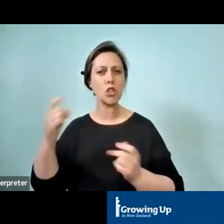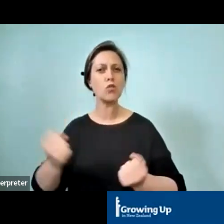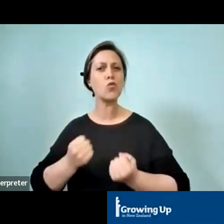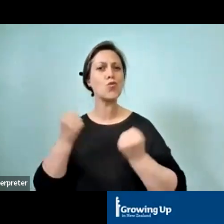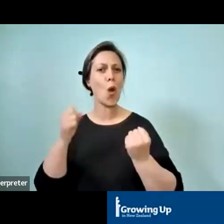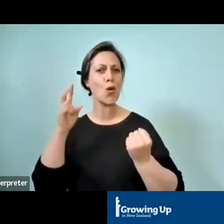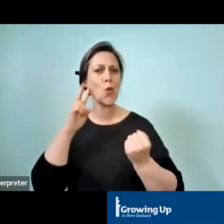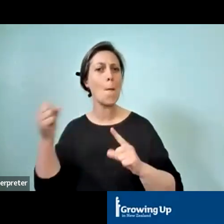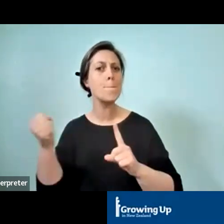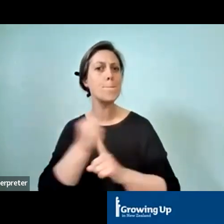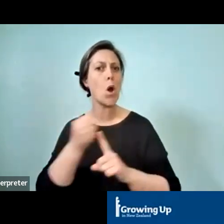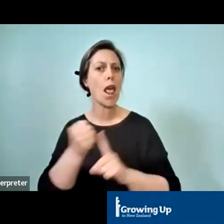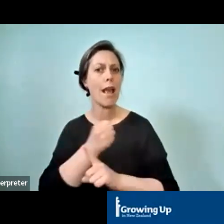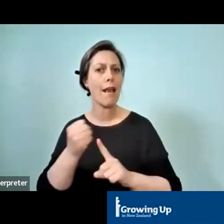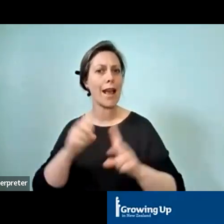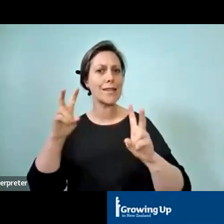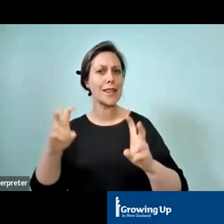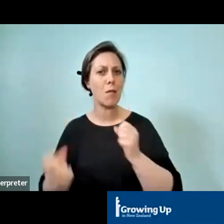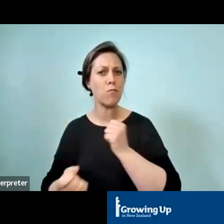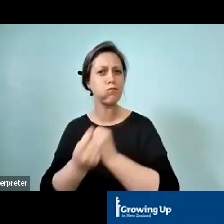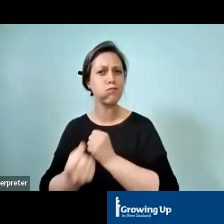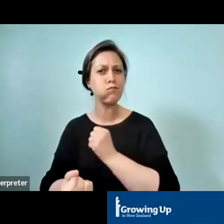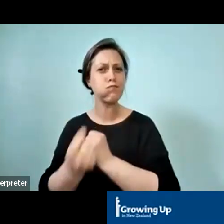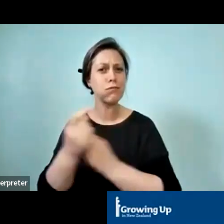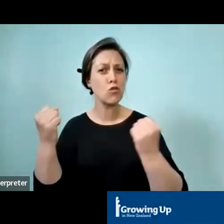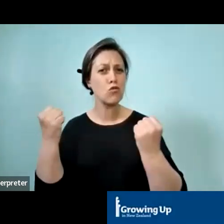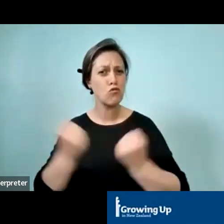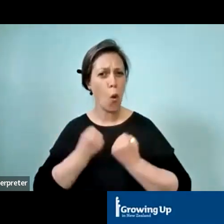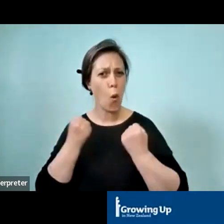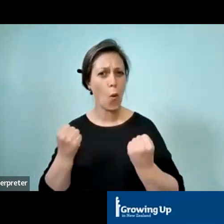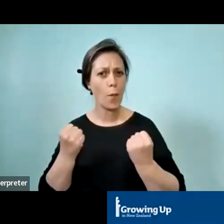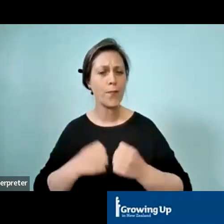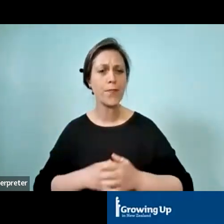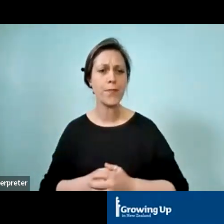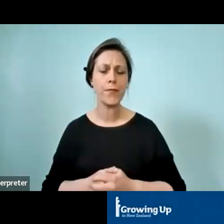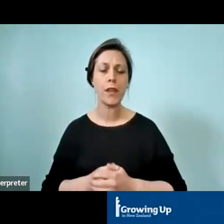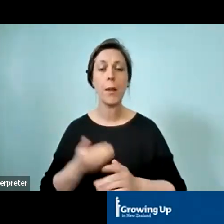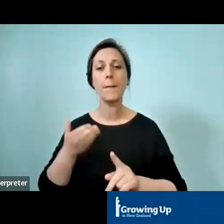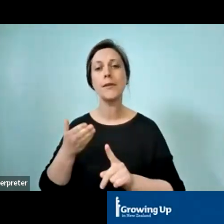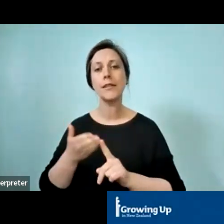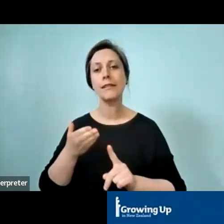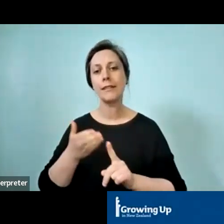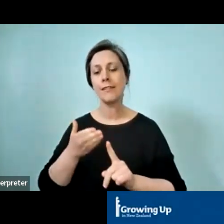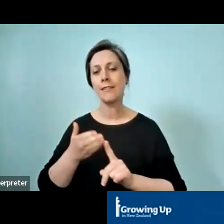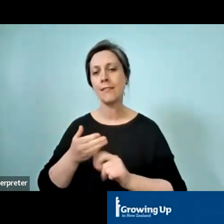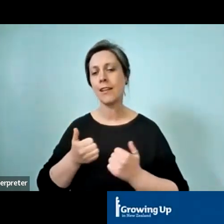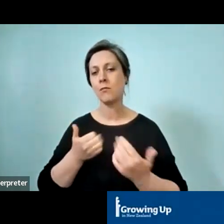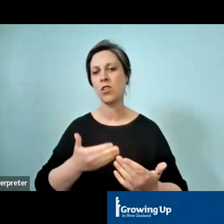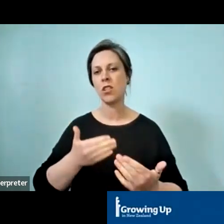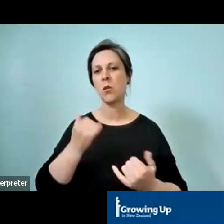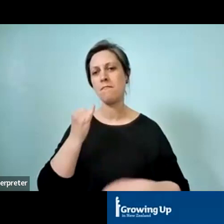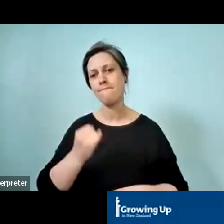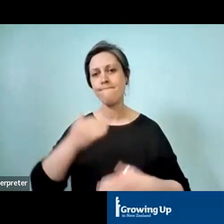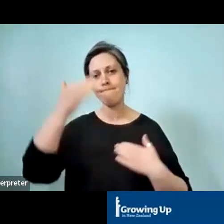as being such a big factor in poorer mental health. And I think that's